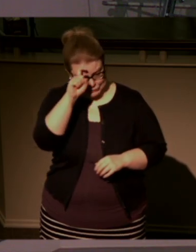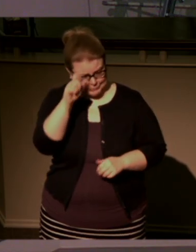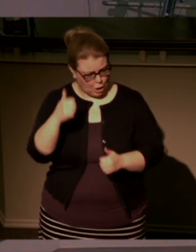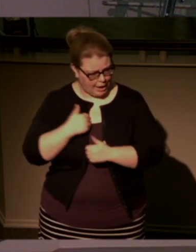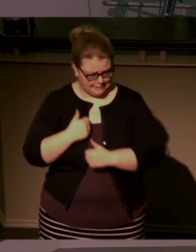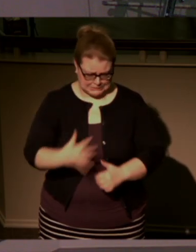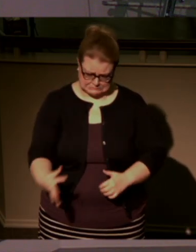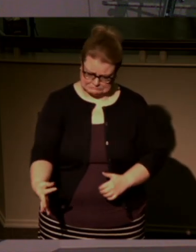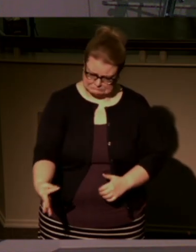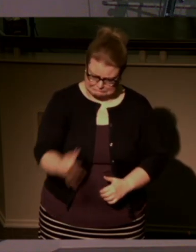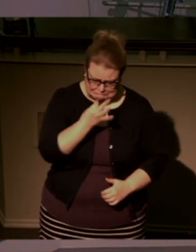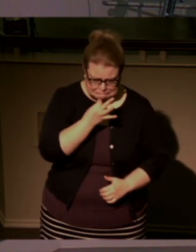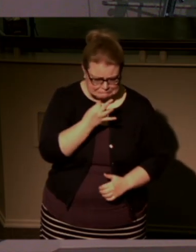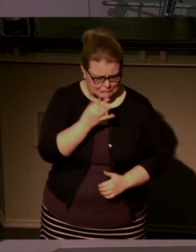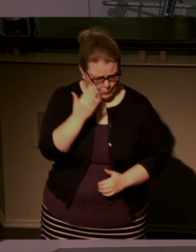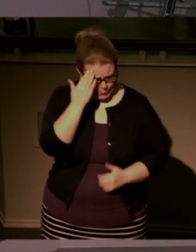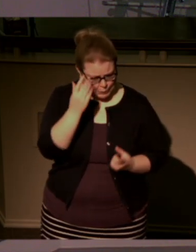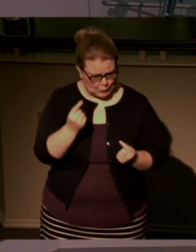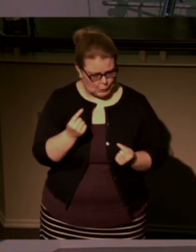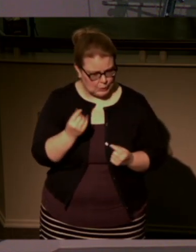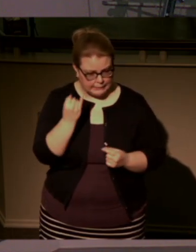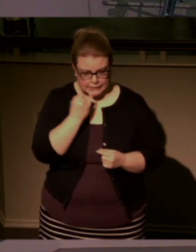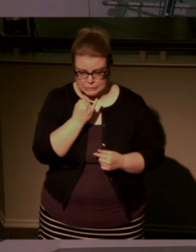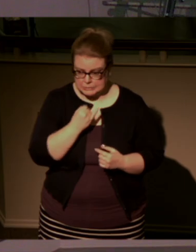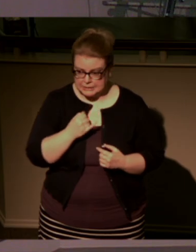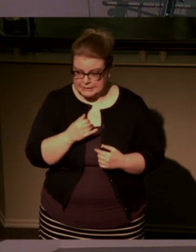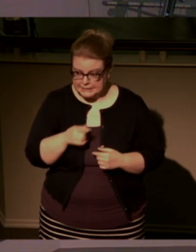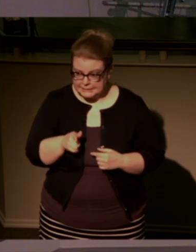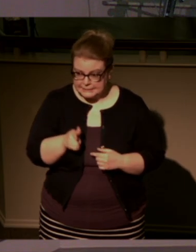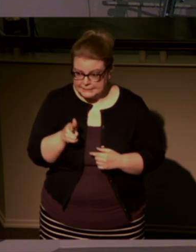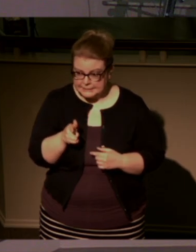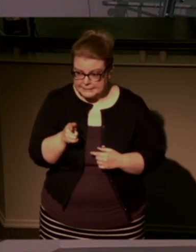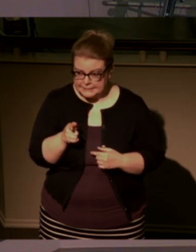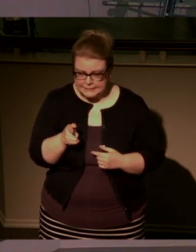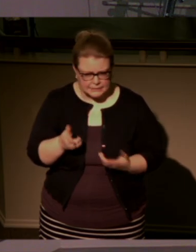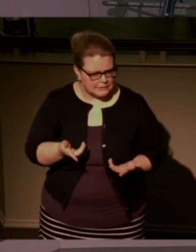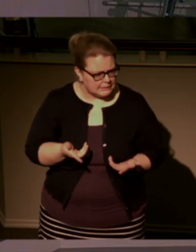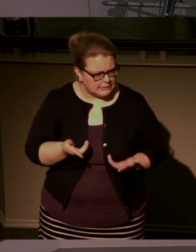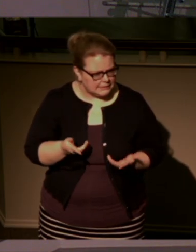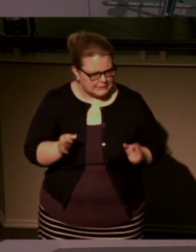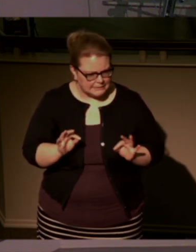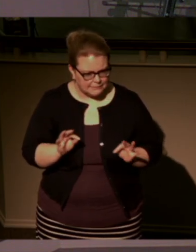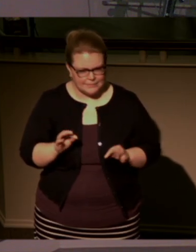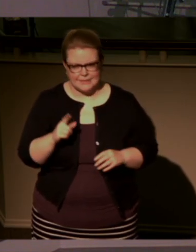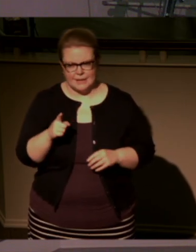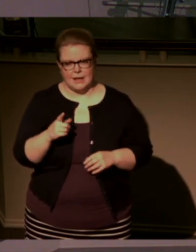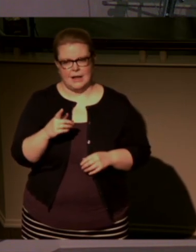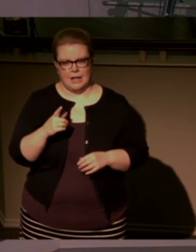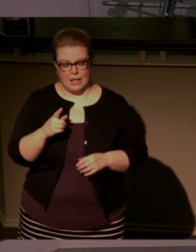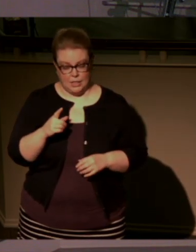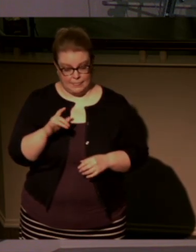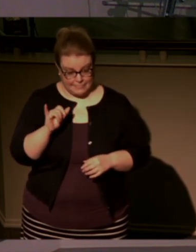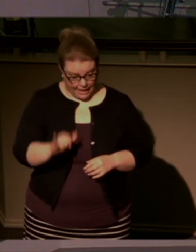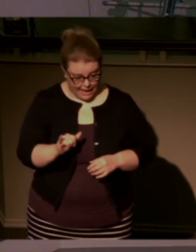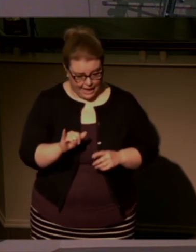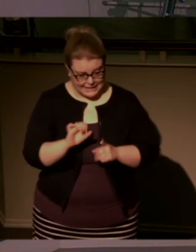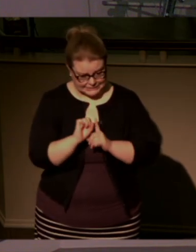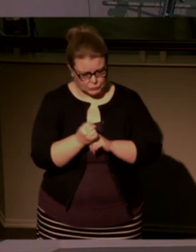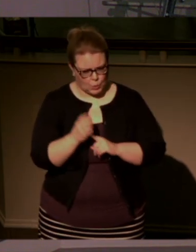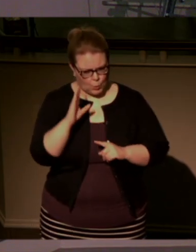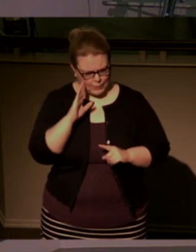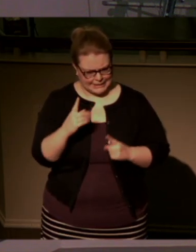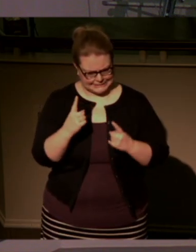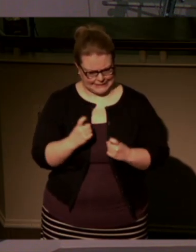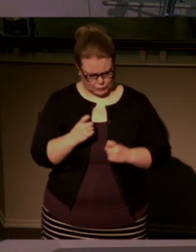You see, when you come into the trial, I just want to remind you that the trial tests your heart condition, not